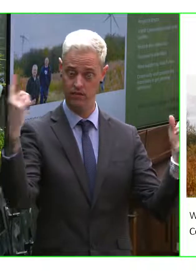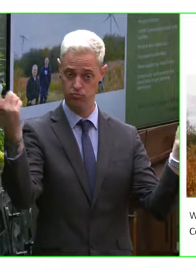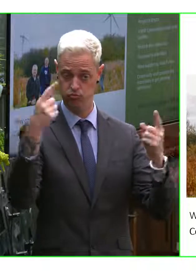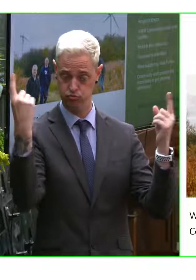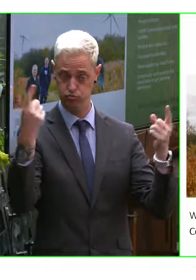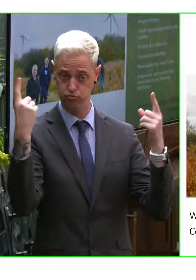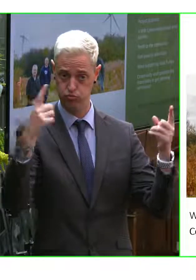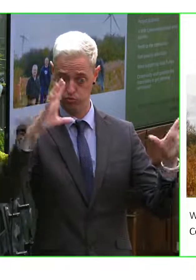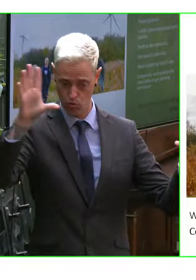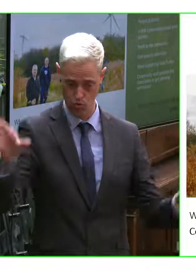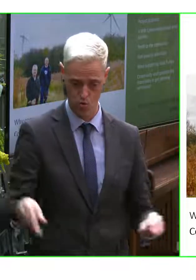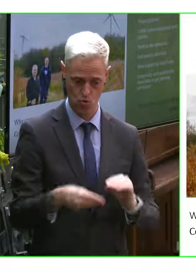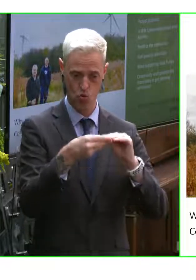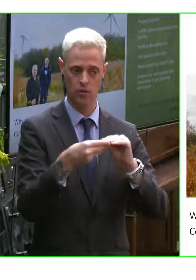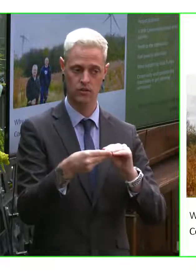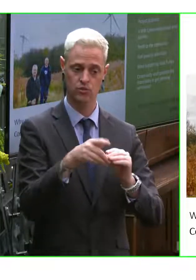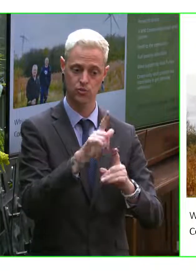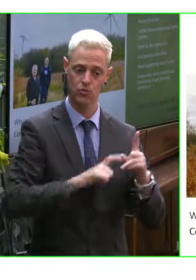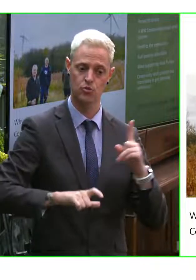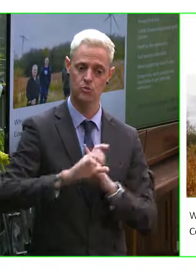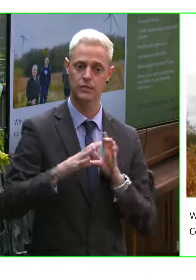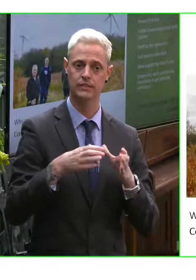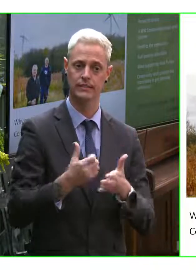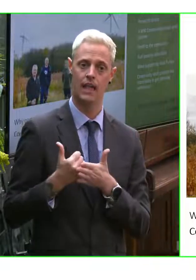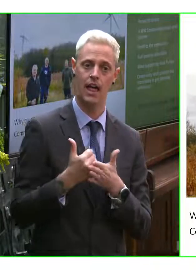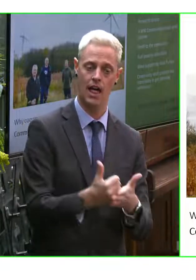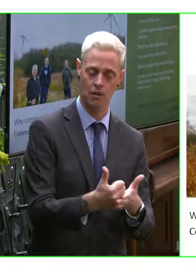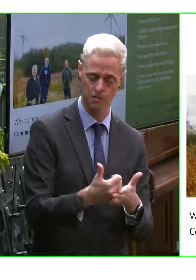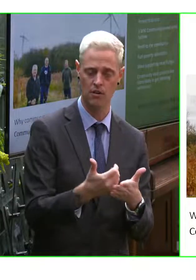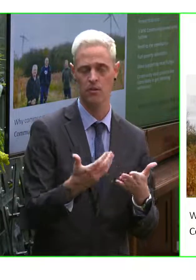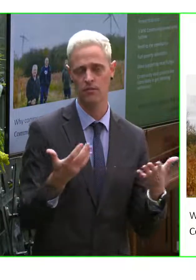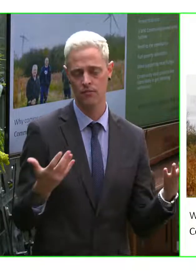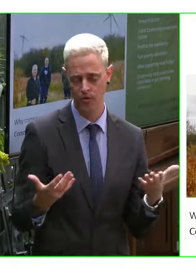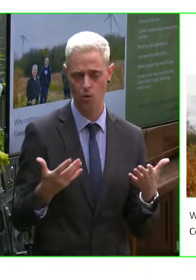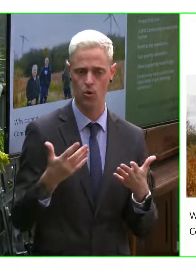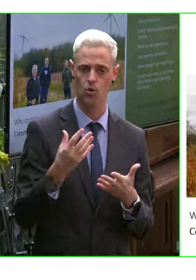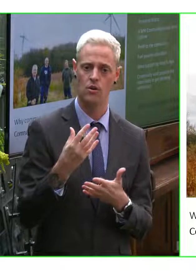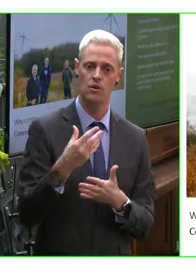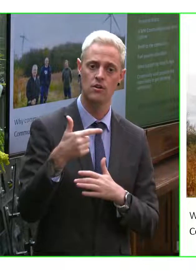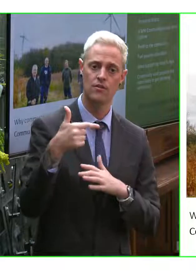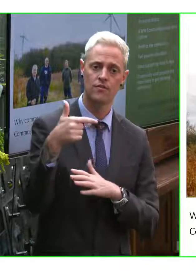turbines will go to the local community and help them with fuel poverty alleviation.